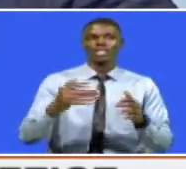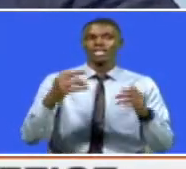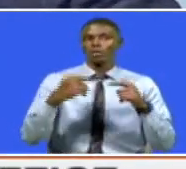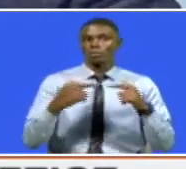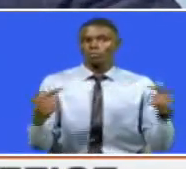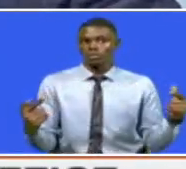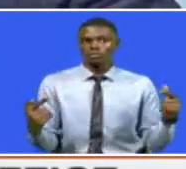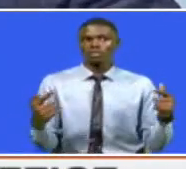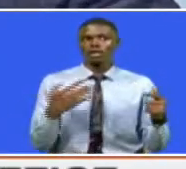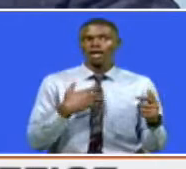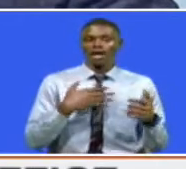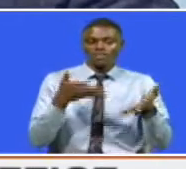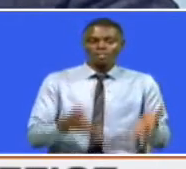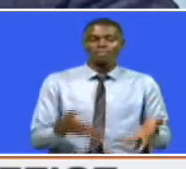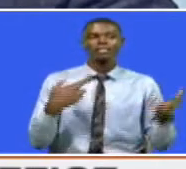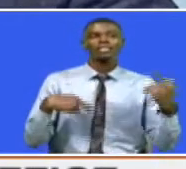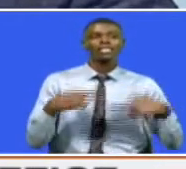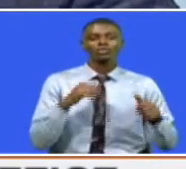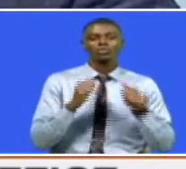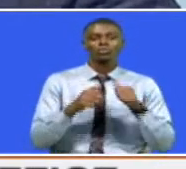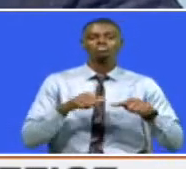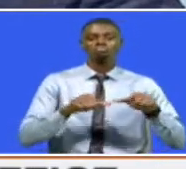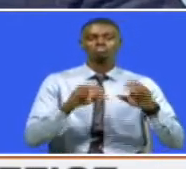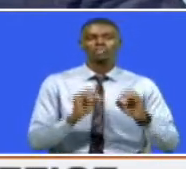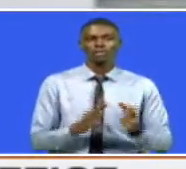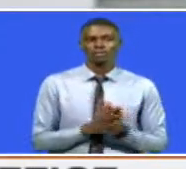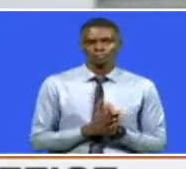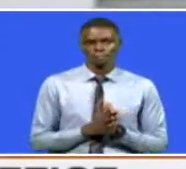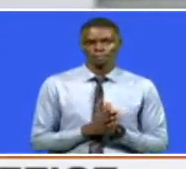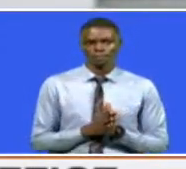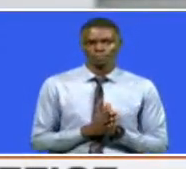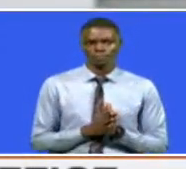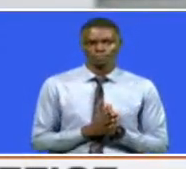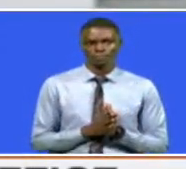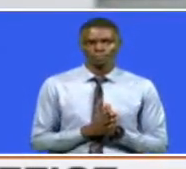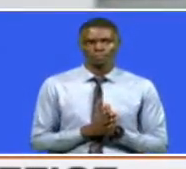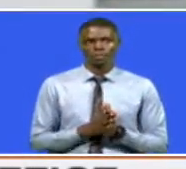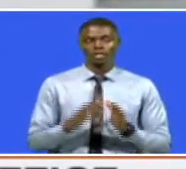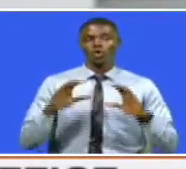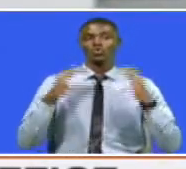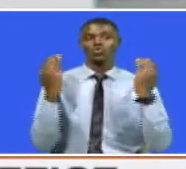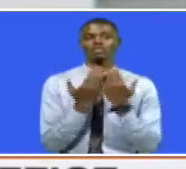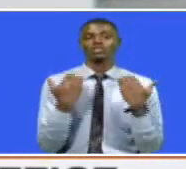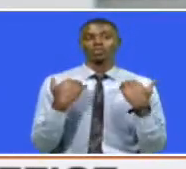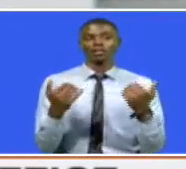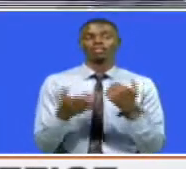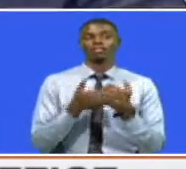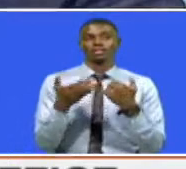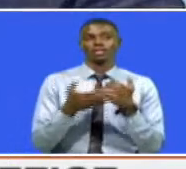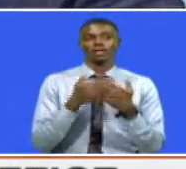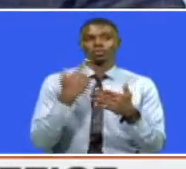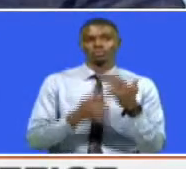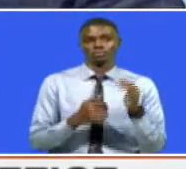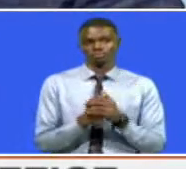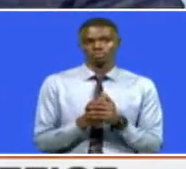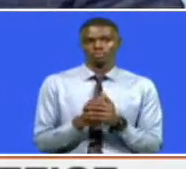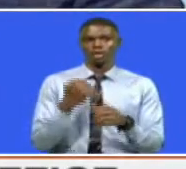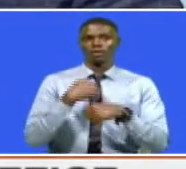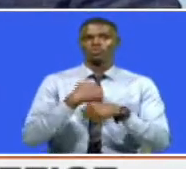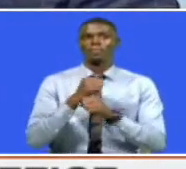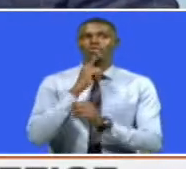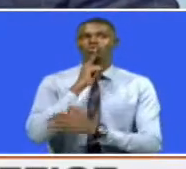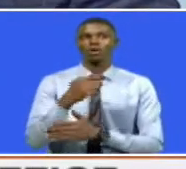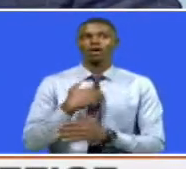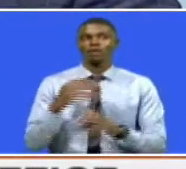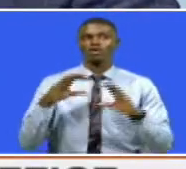to knee-jerk reactions which are not going to be sustainable. What's the plan on universal health care? What we intend to do there is to ensure that there